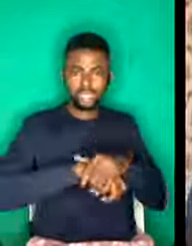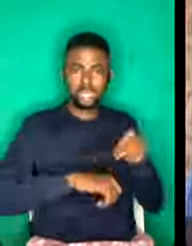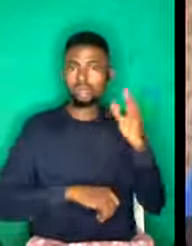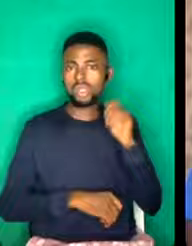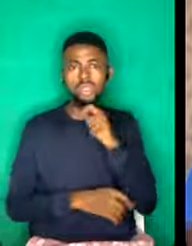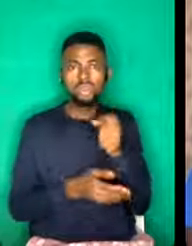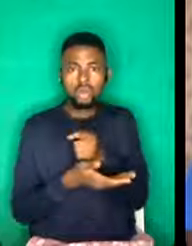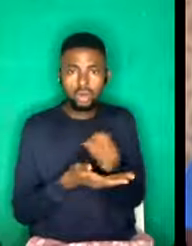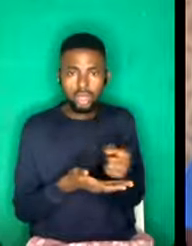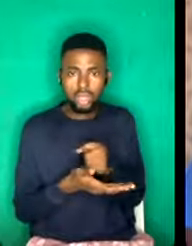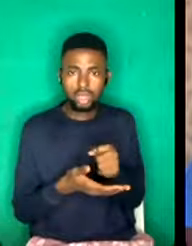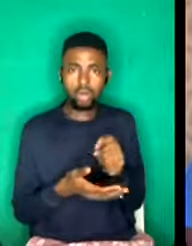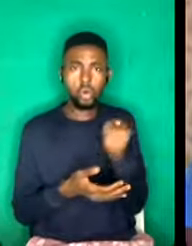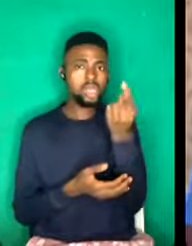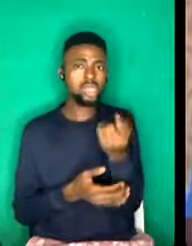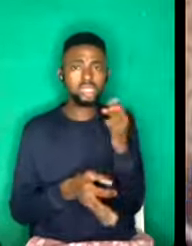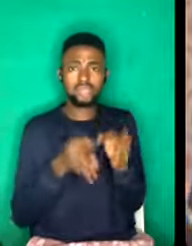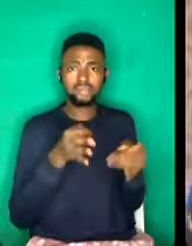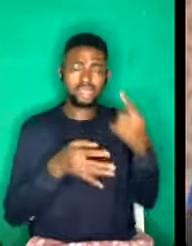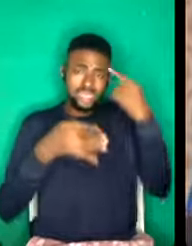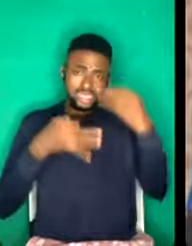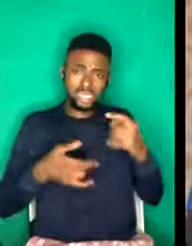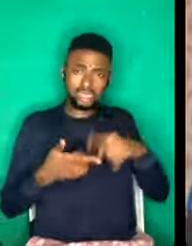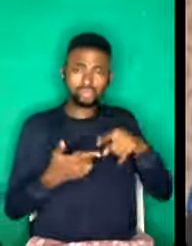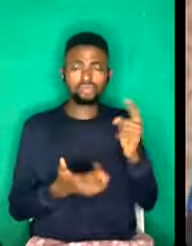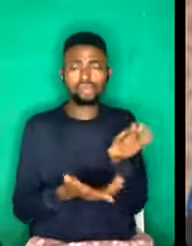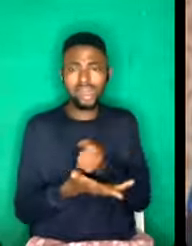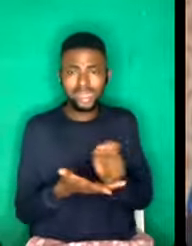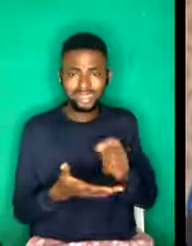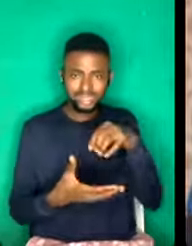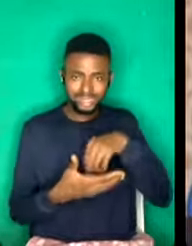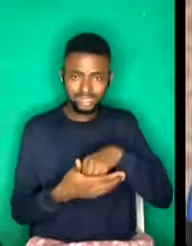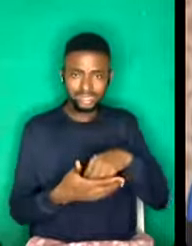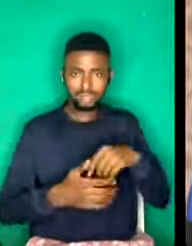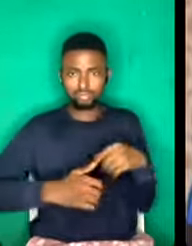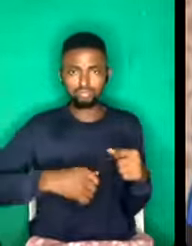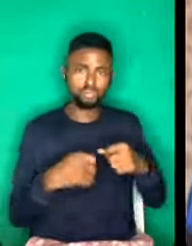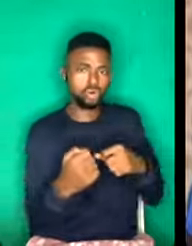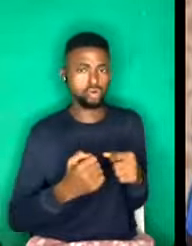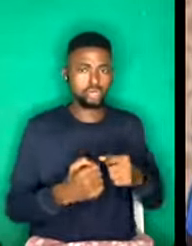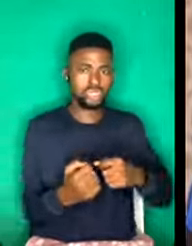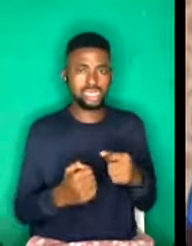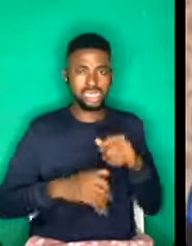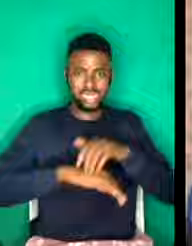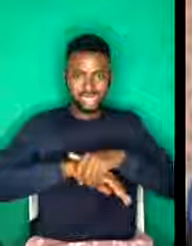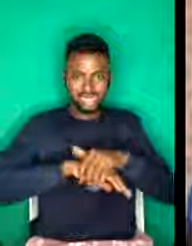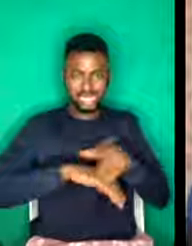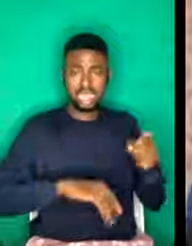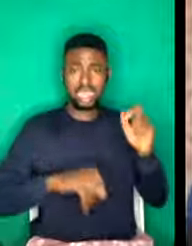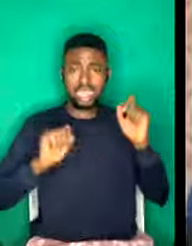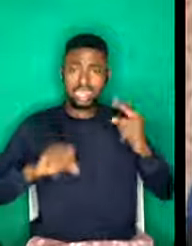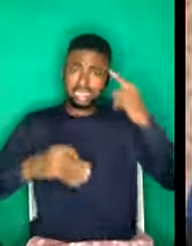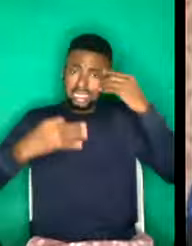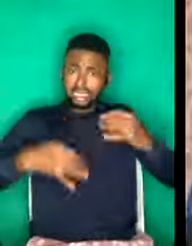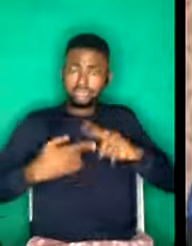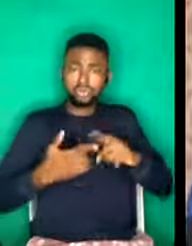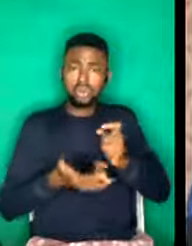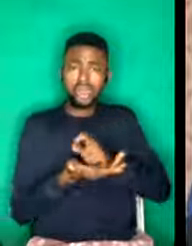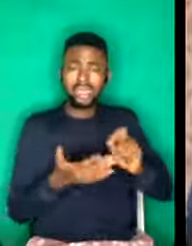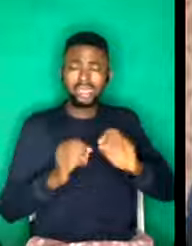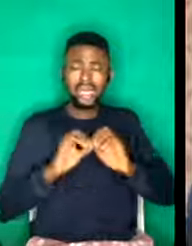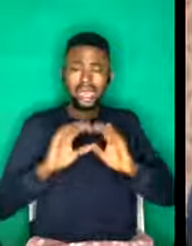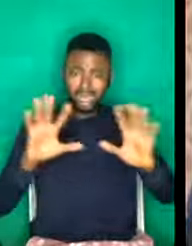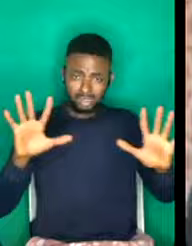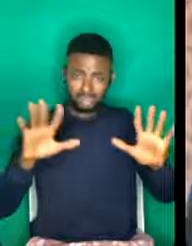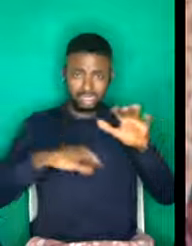in broken English. I can choose to write in clear grammatical English,